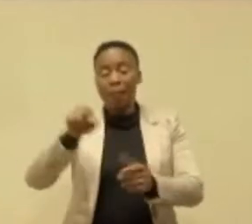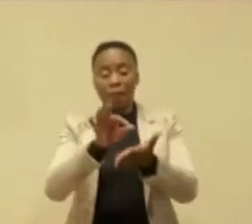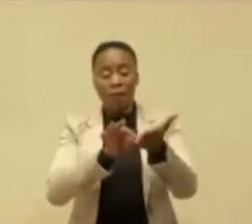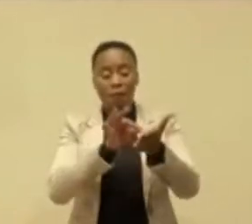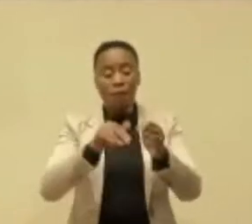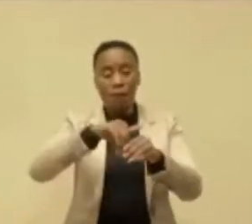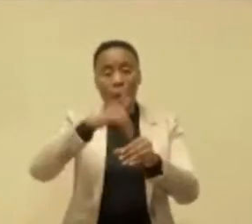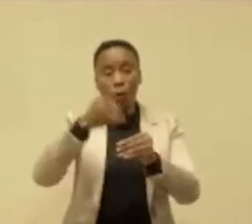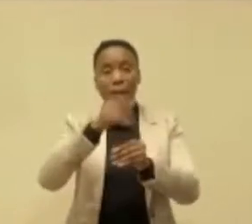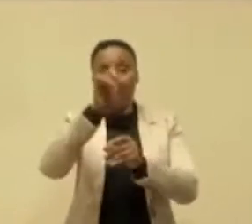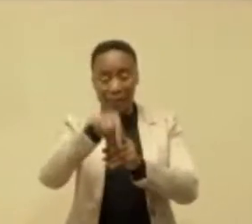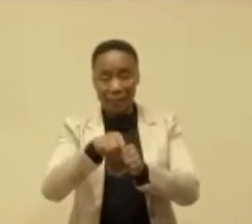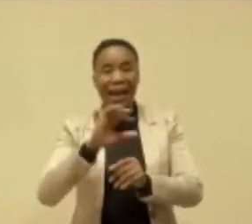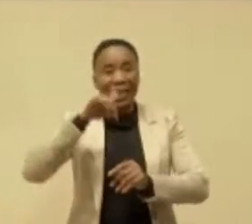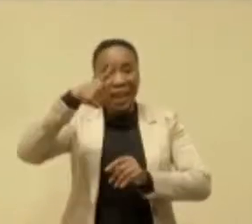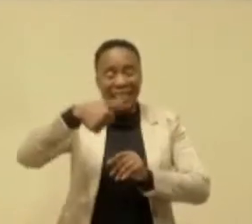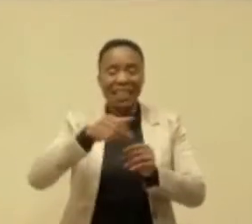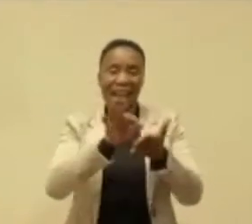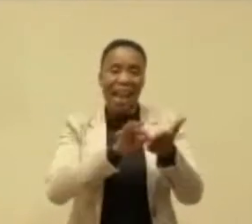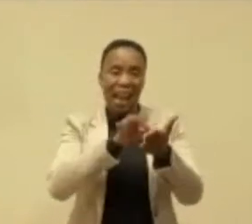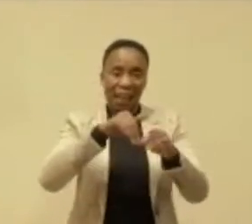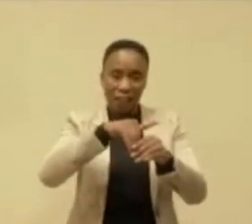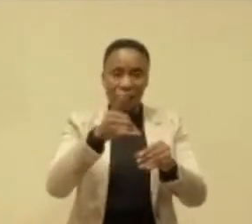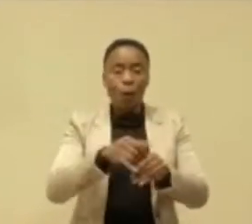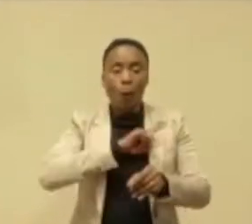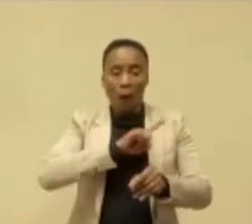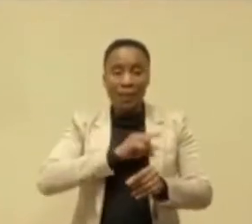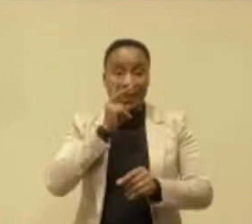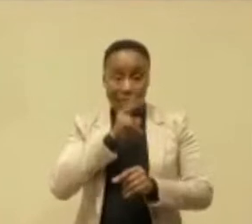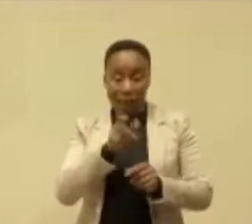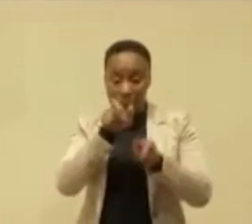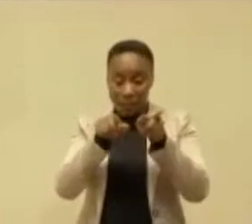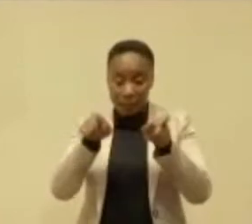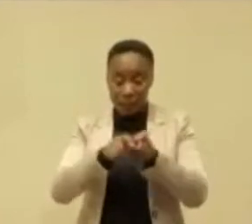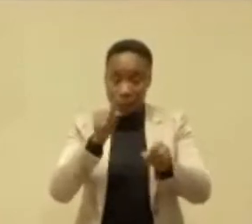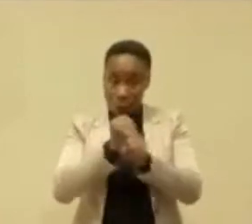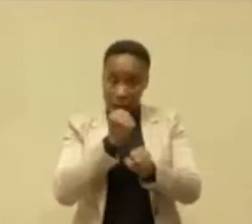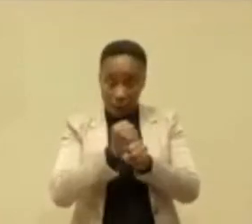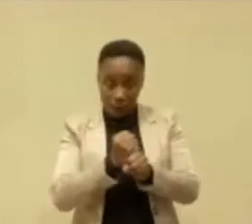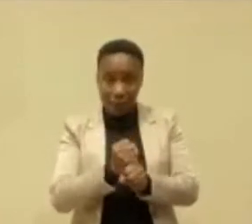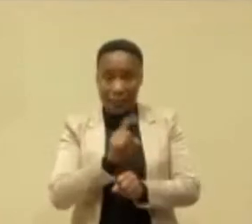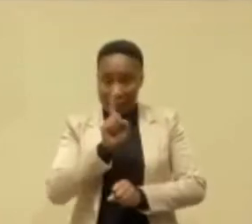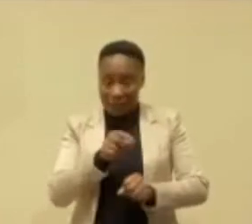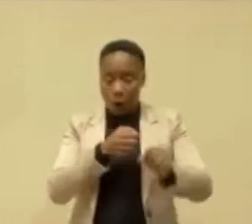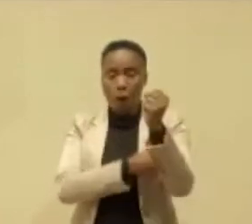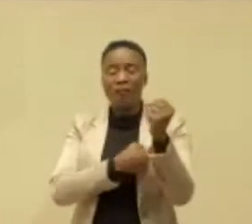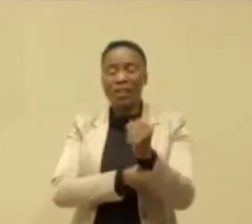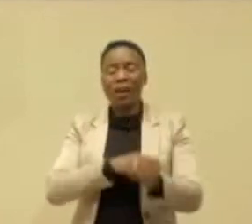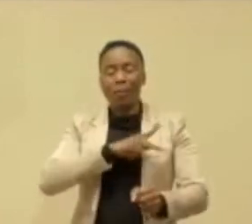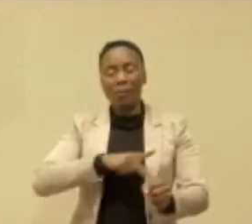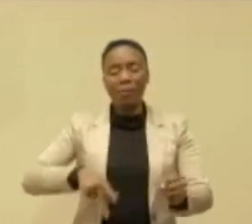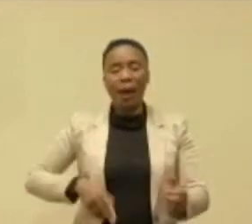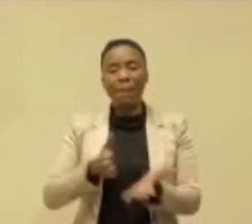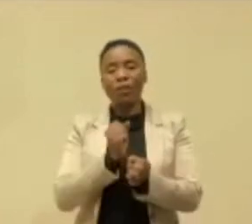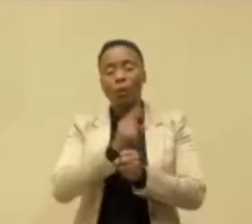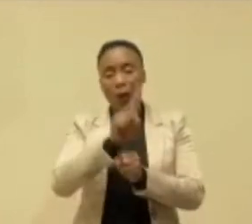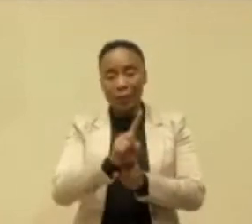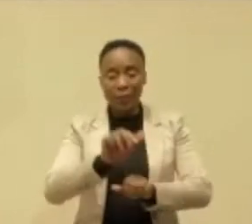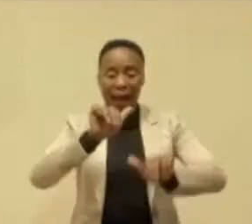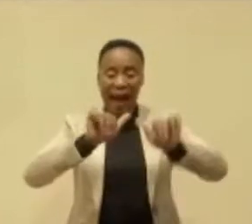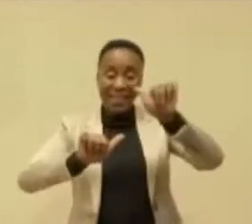elections so that is why indonesia official premier is ensuring that it assess and ensure